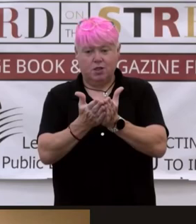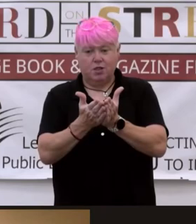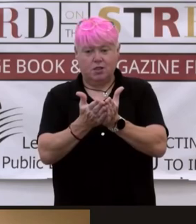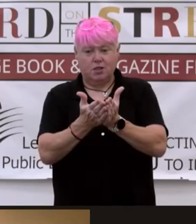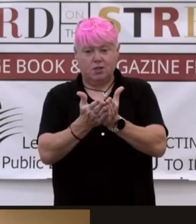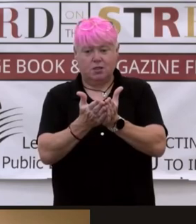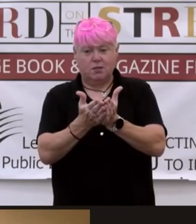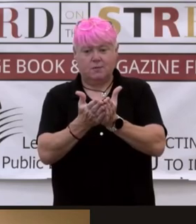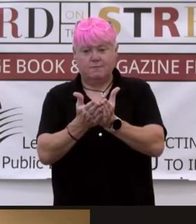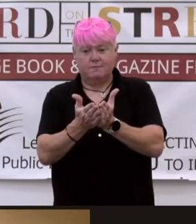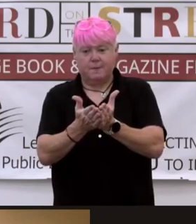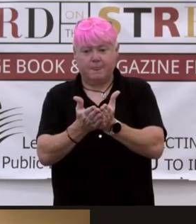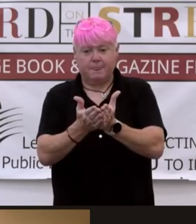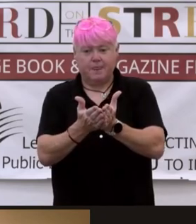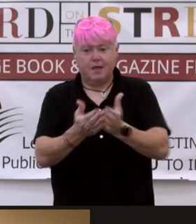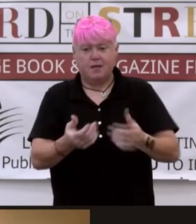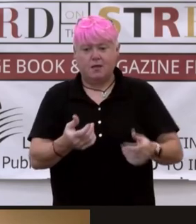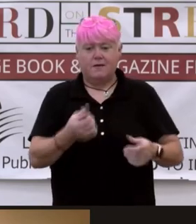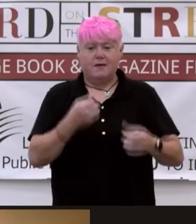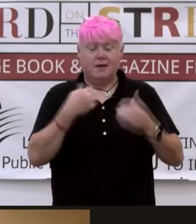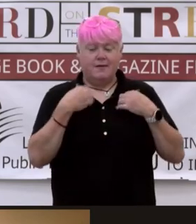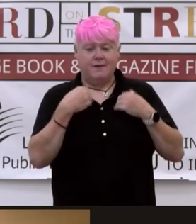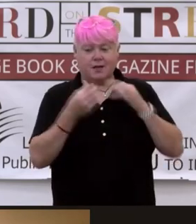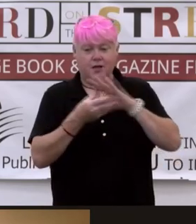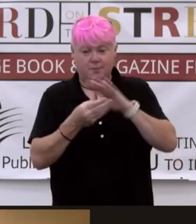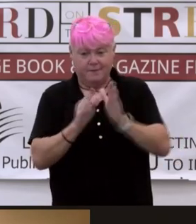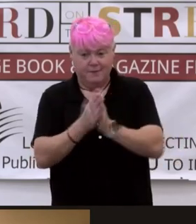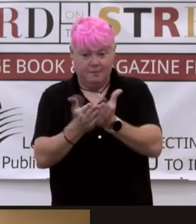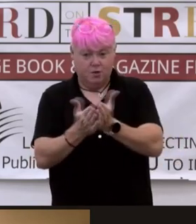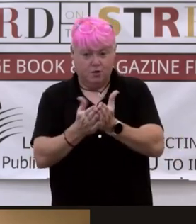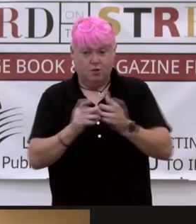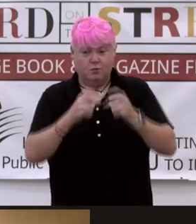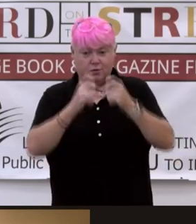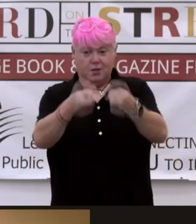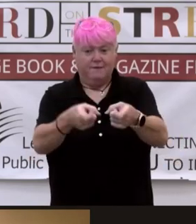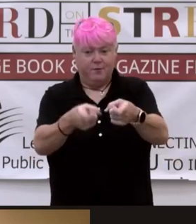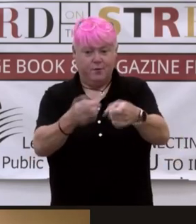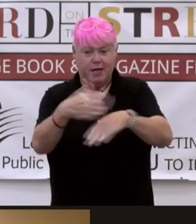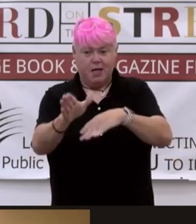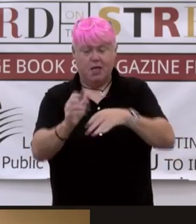my sessions confused. So I may not have said this, but I do have a copy of the book to give away.